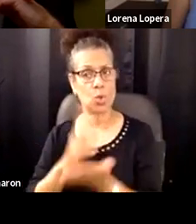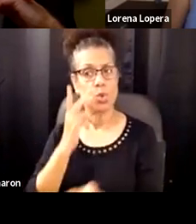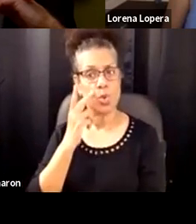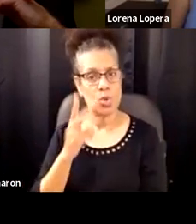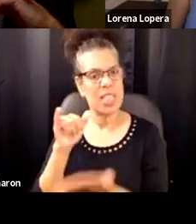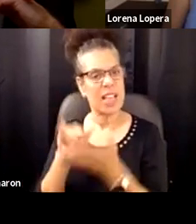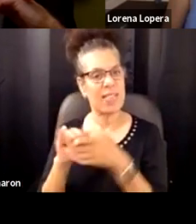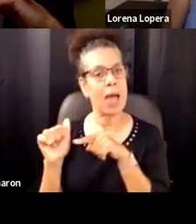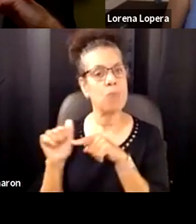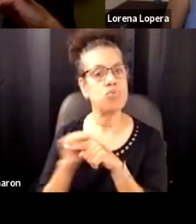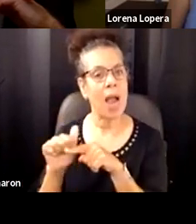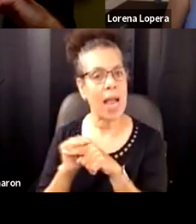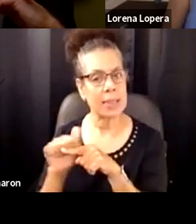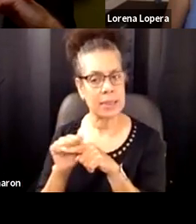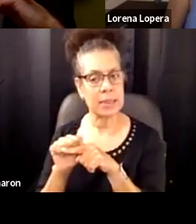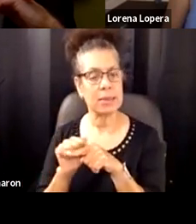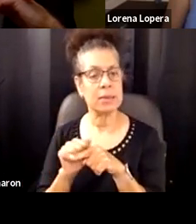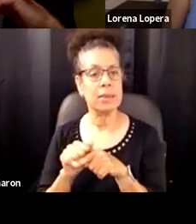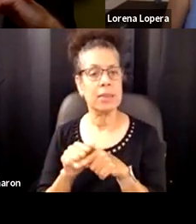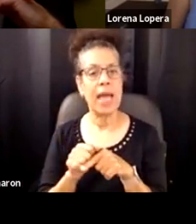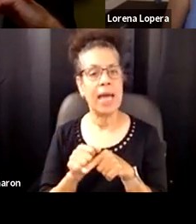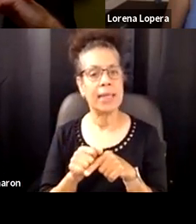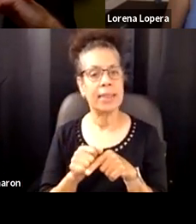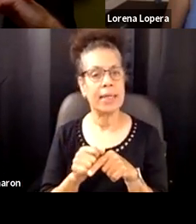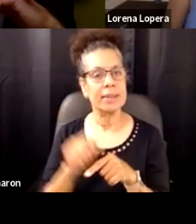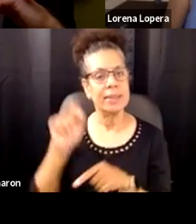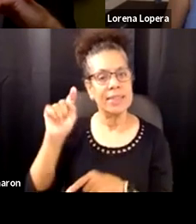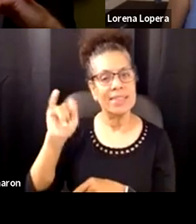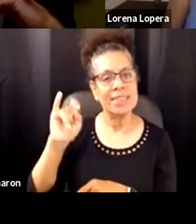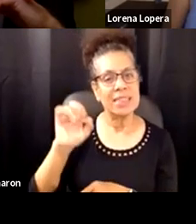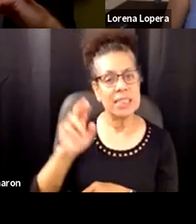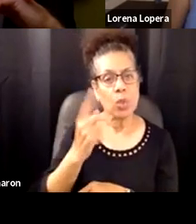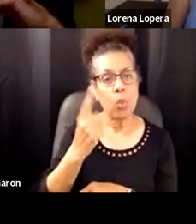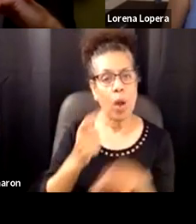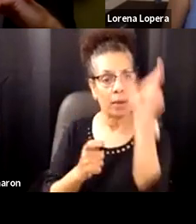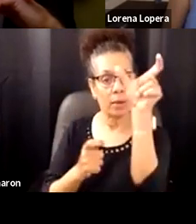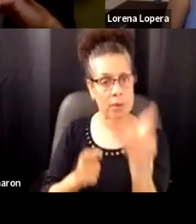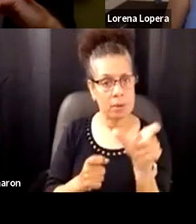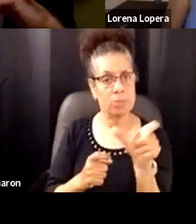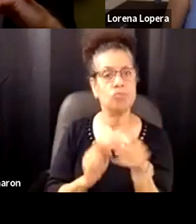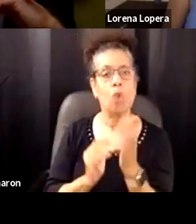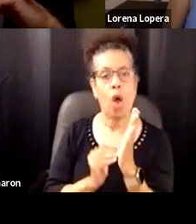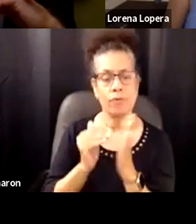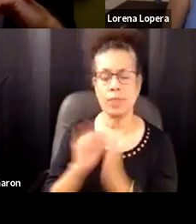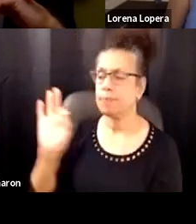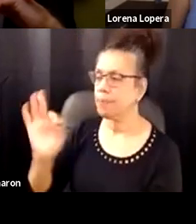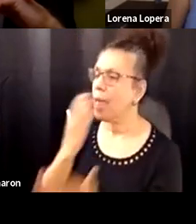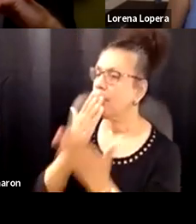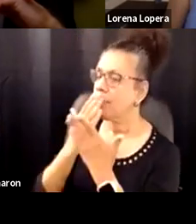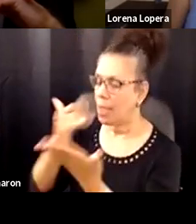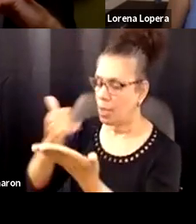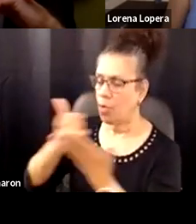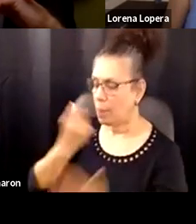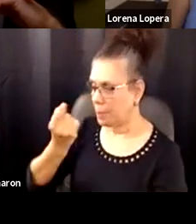practice at a tier one level being used regularly great thank you very much for that assurance